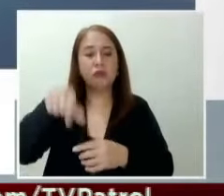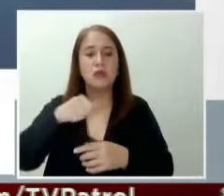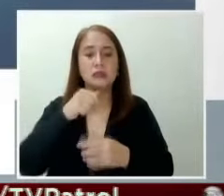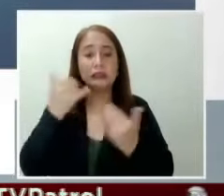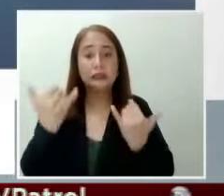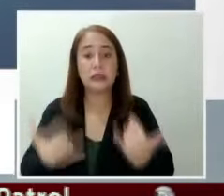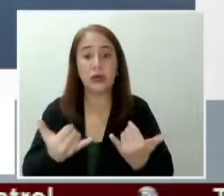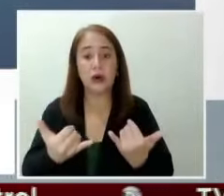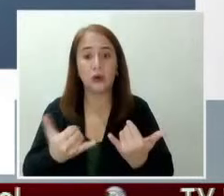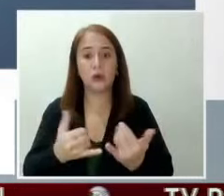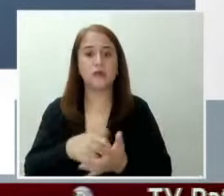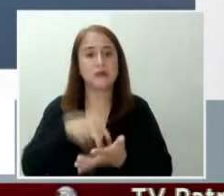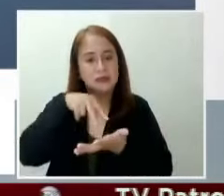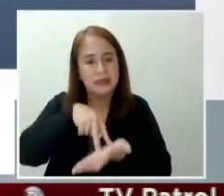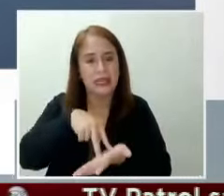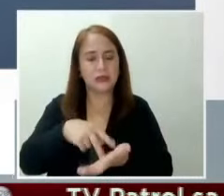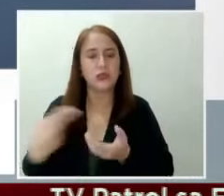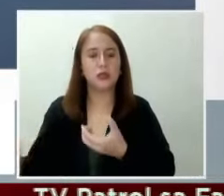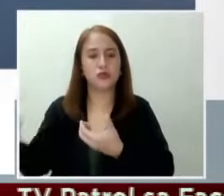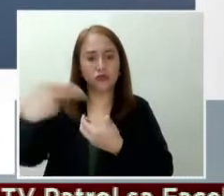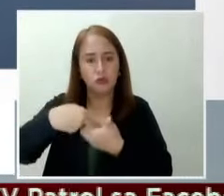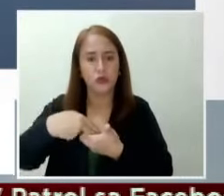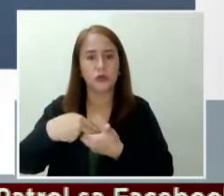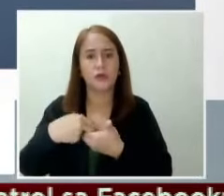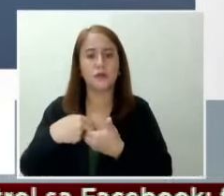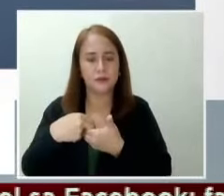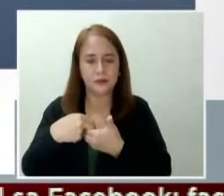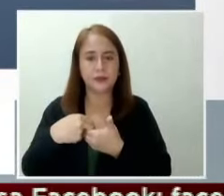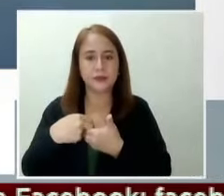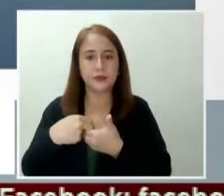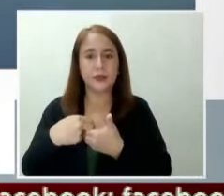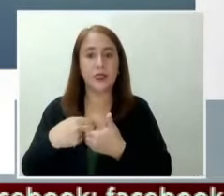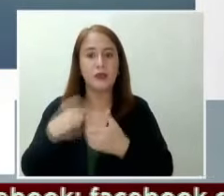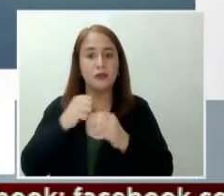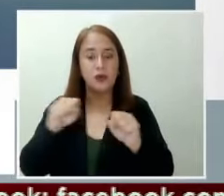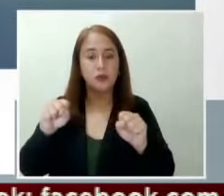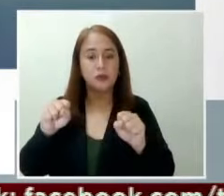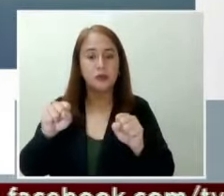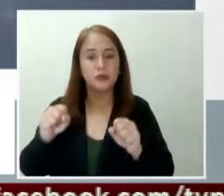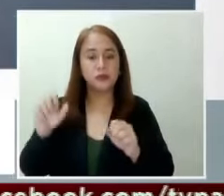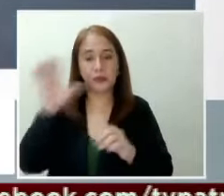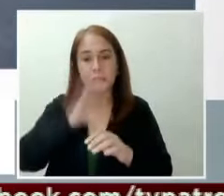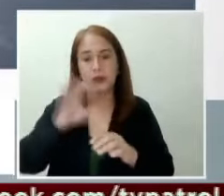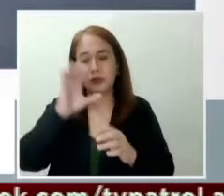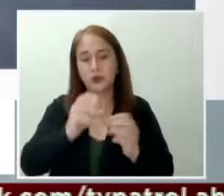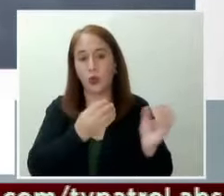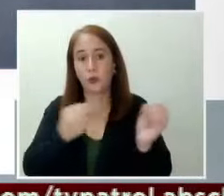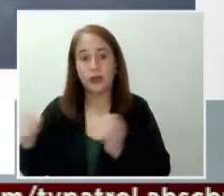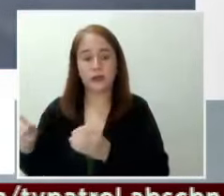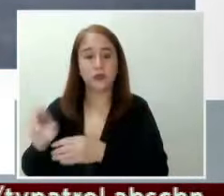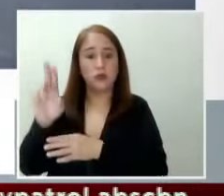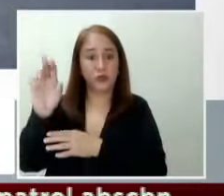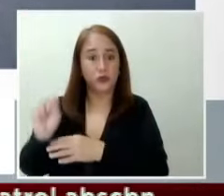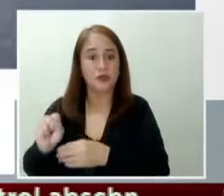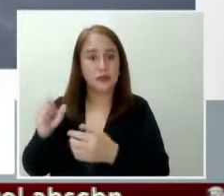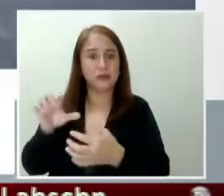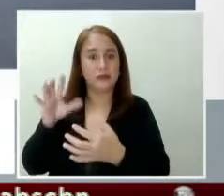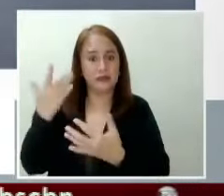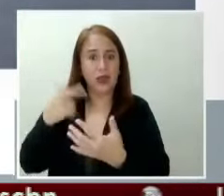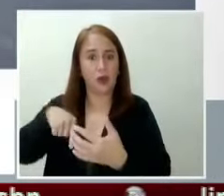deante and join the freedom of navigation operations of the U.S. and its allies because